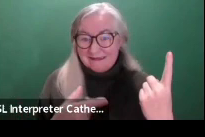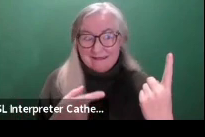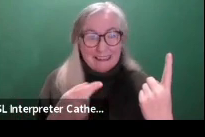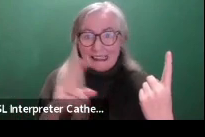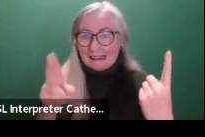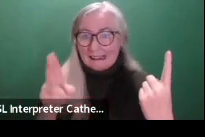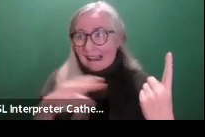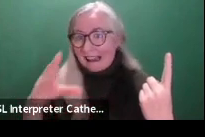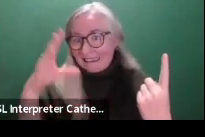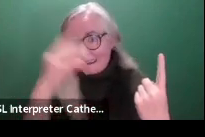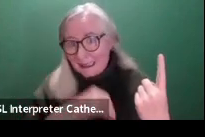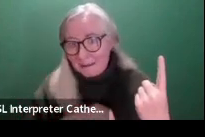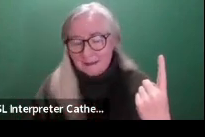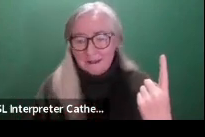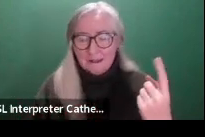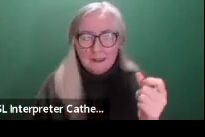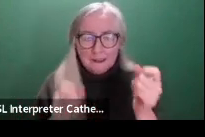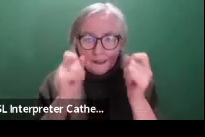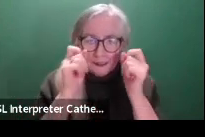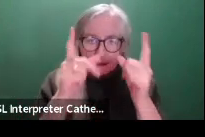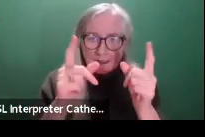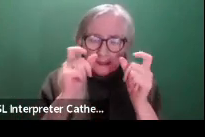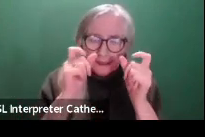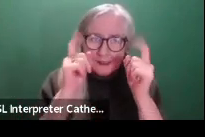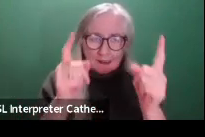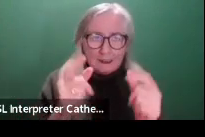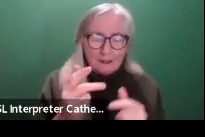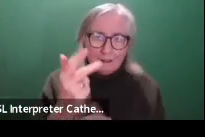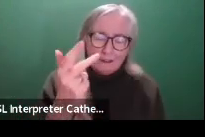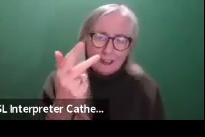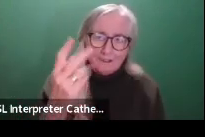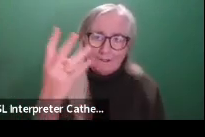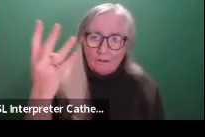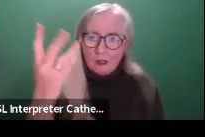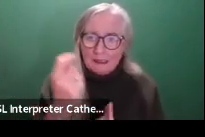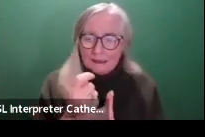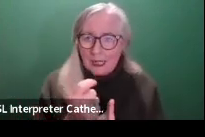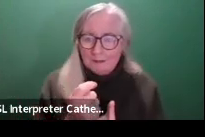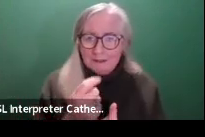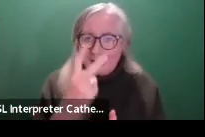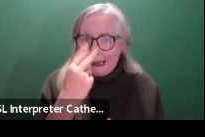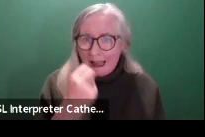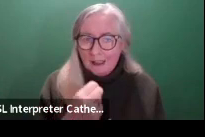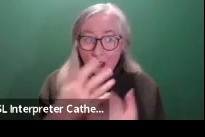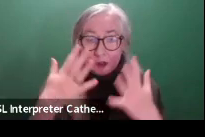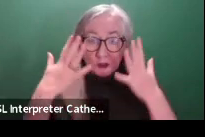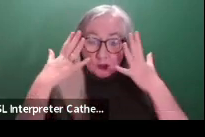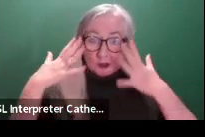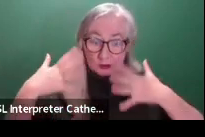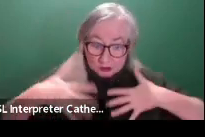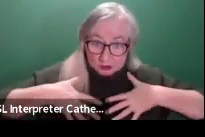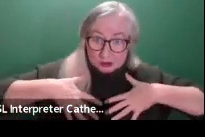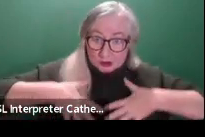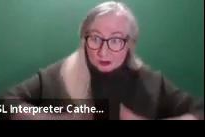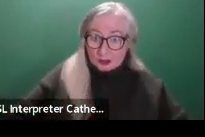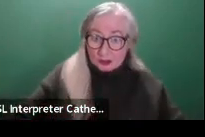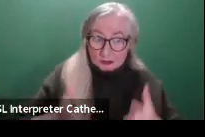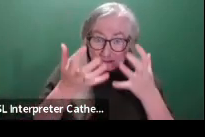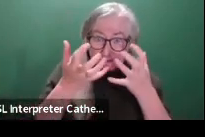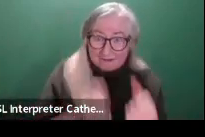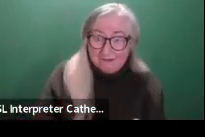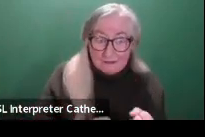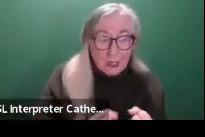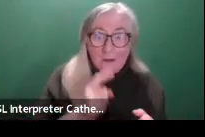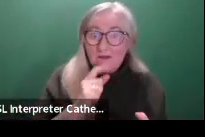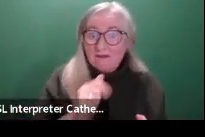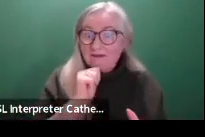decent sleep. They're waking up sometimes 3 or 4 times a night, drenched in sweat. But it then means that, as I said, they're not